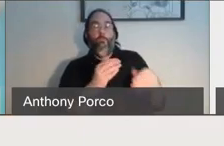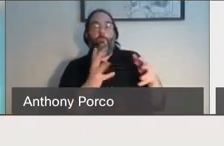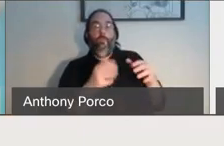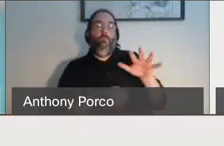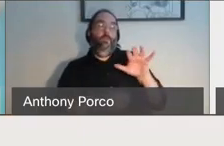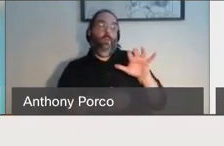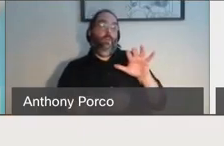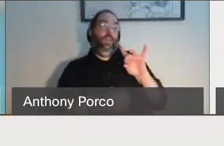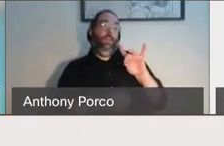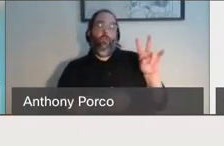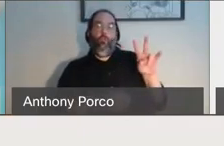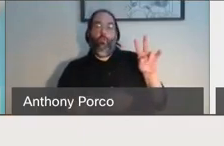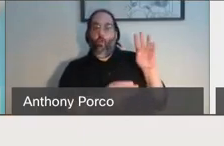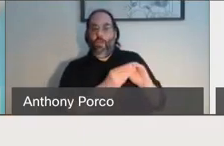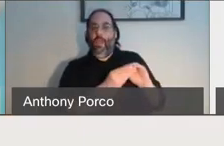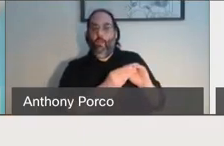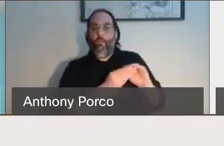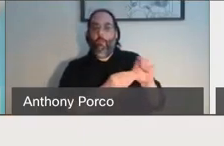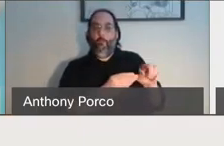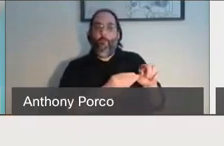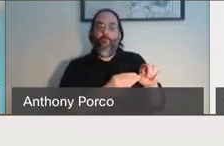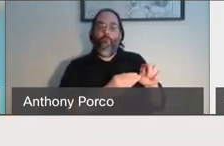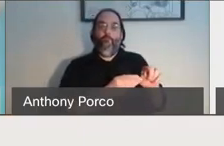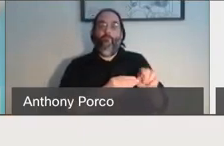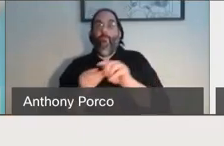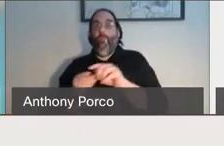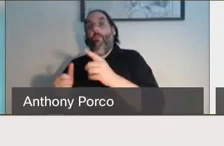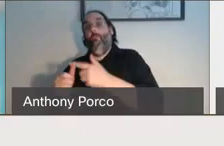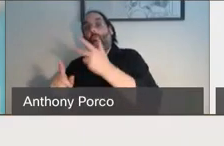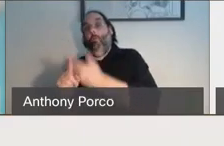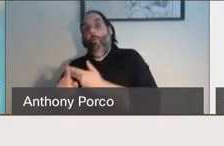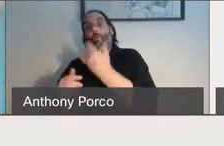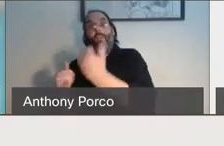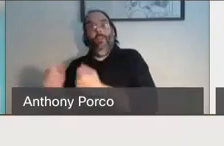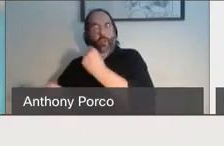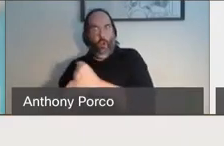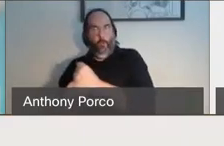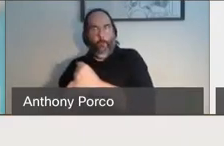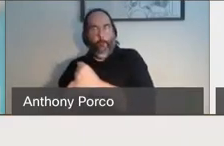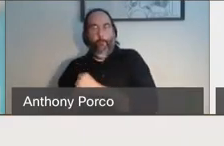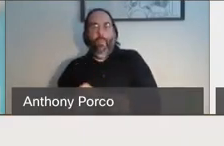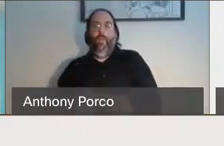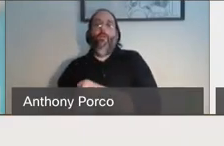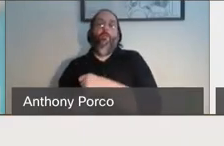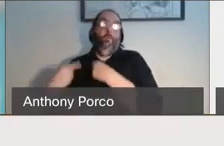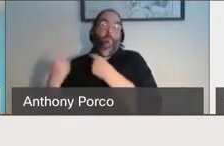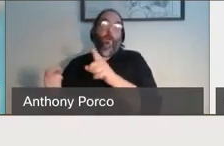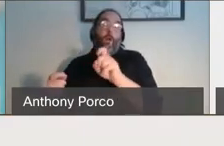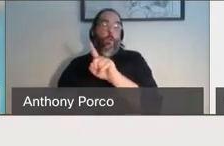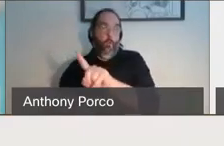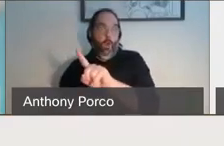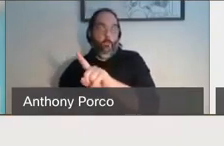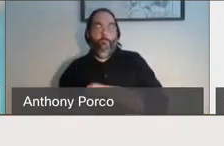582 billing and prior authorization inquiries. And in the first quarter of FY21,